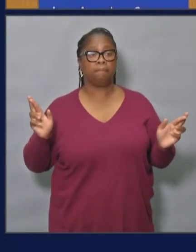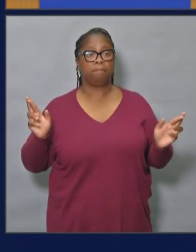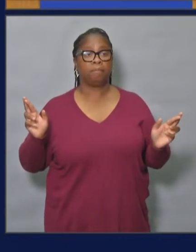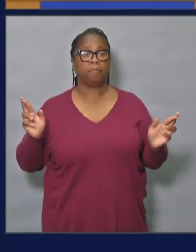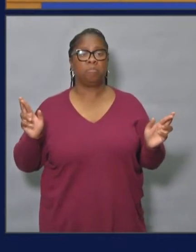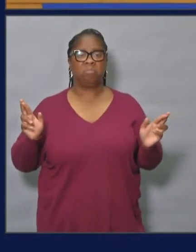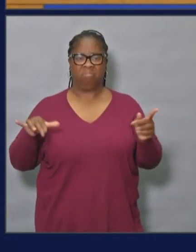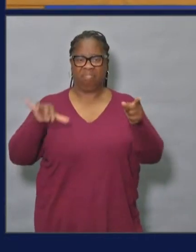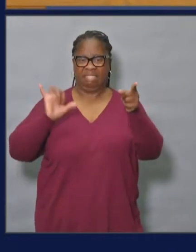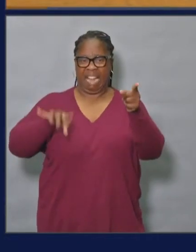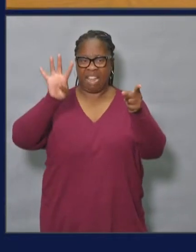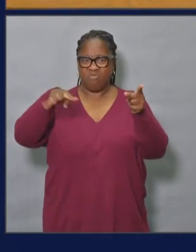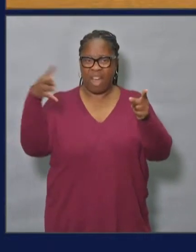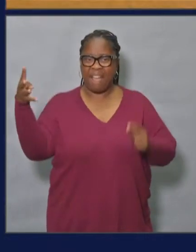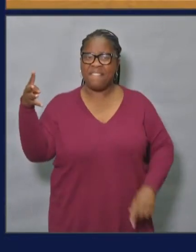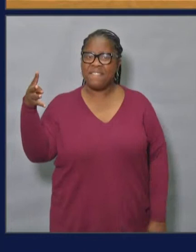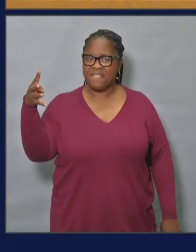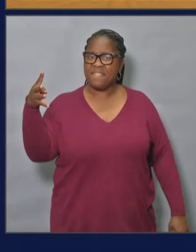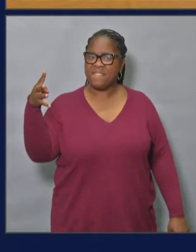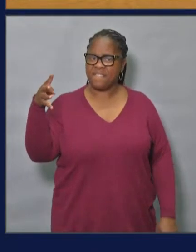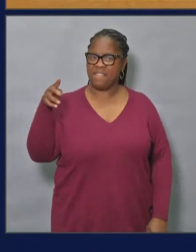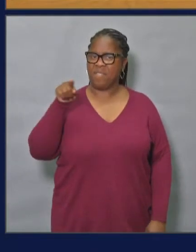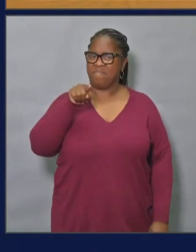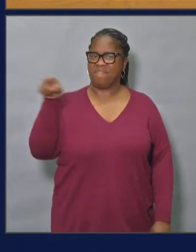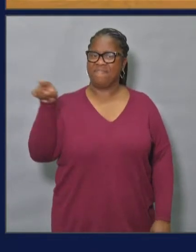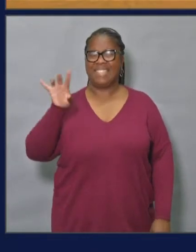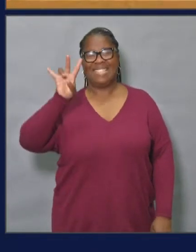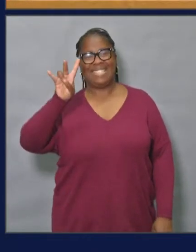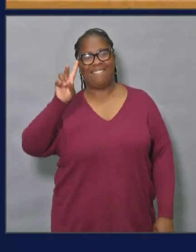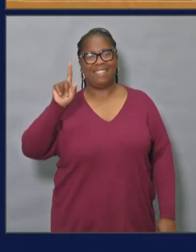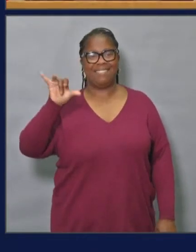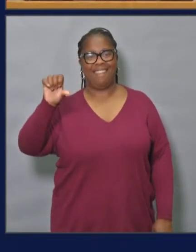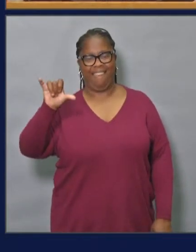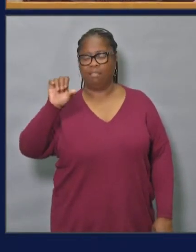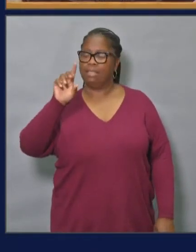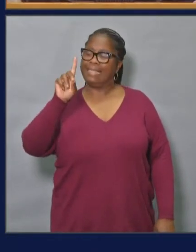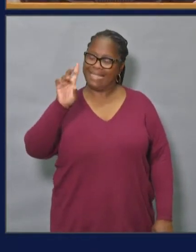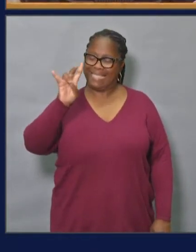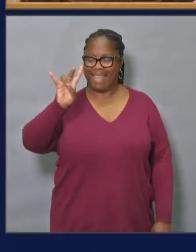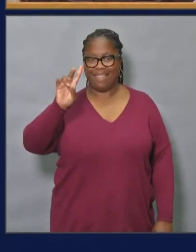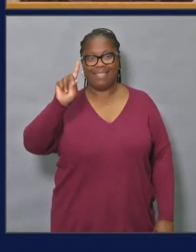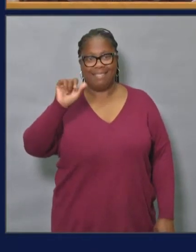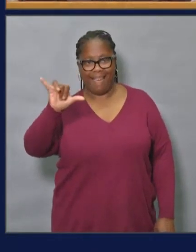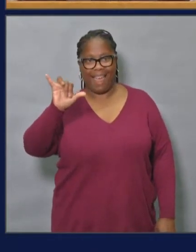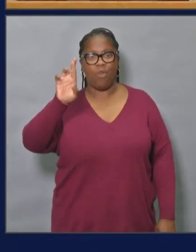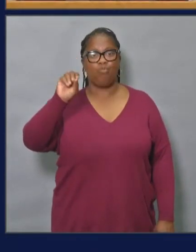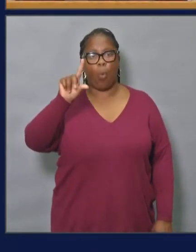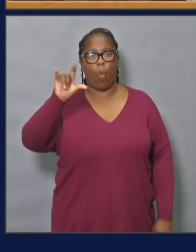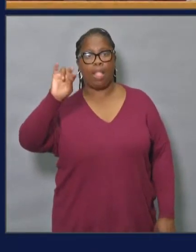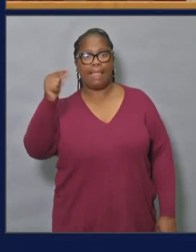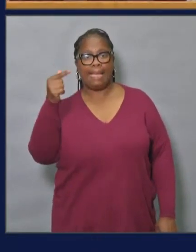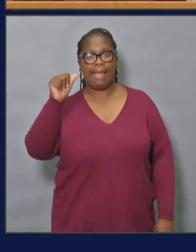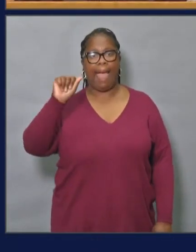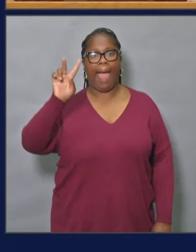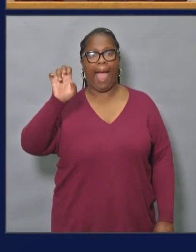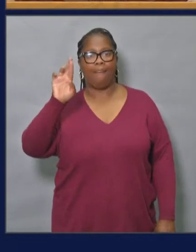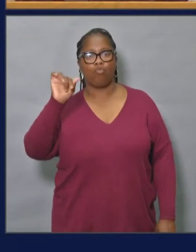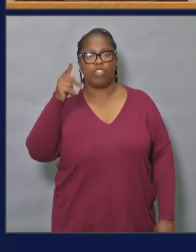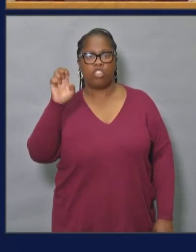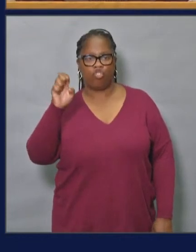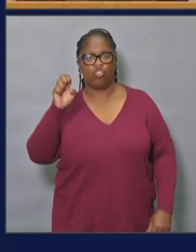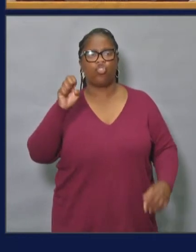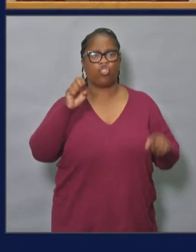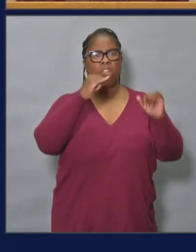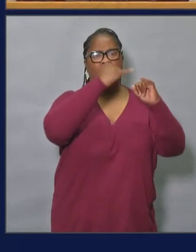So this graph does show what we call a 7-day rolling average of daily COVID-19 deaths. That's at the top line of the